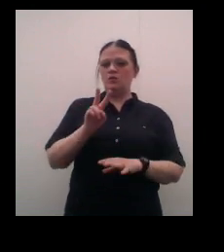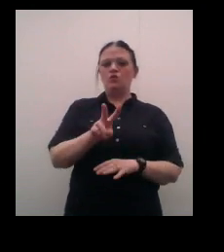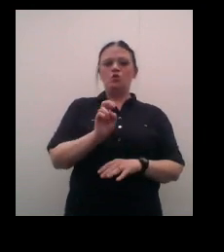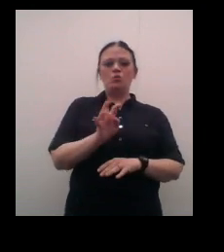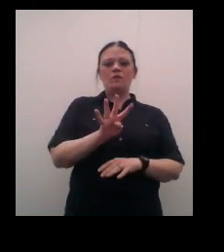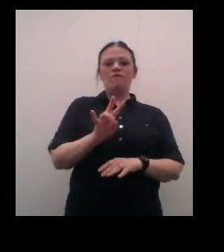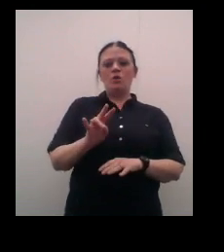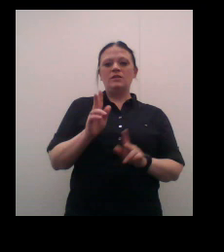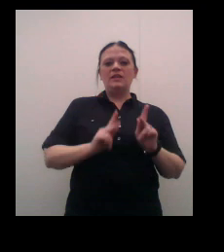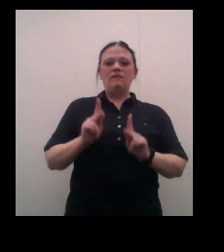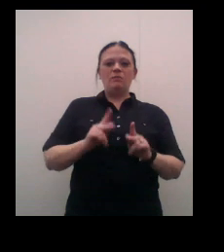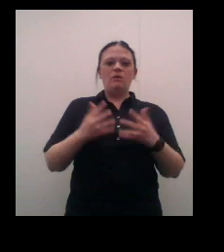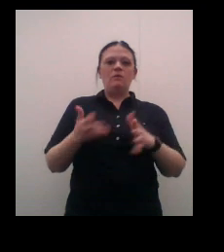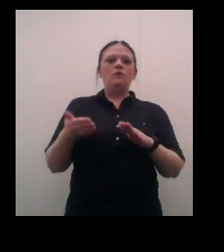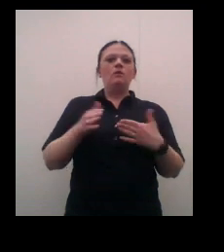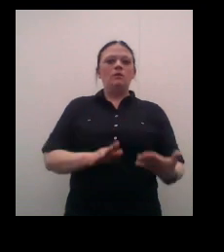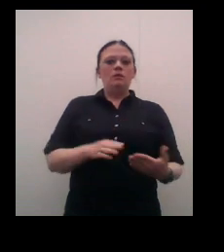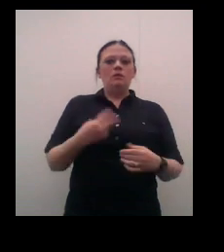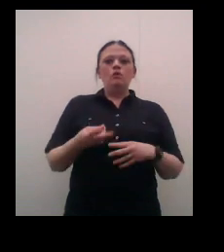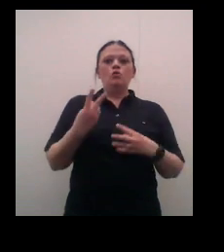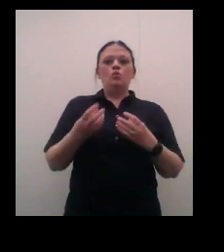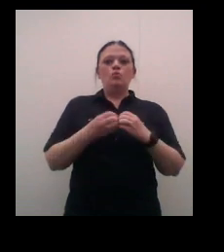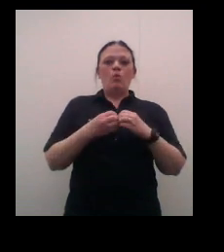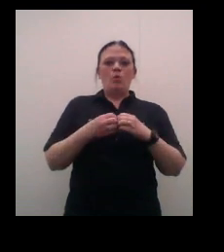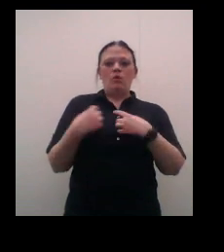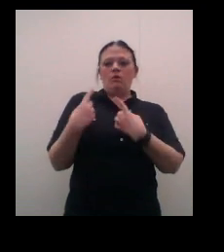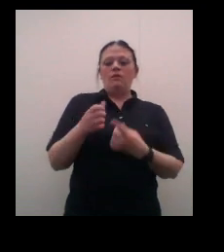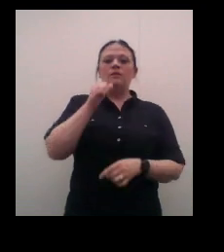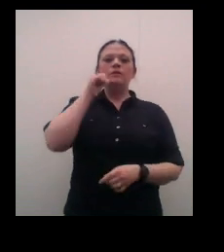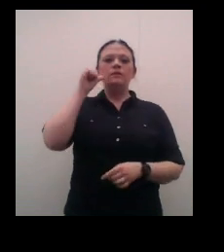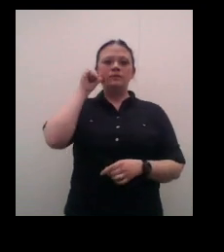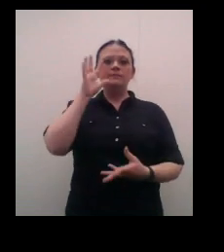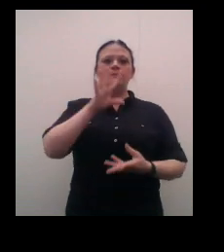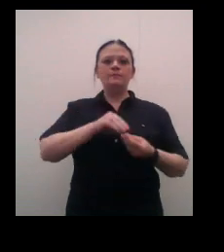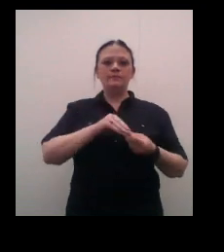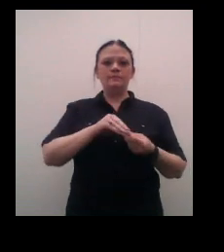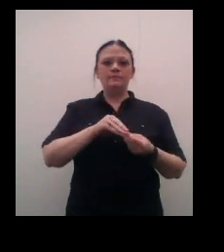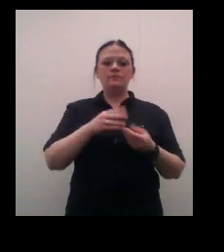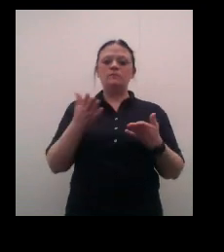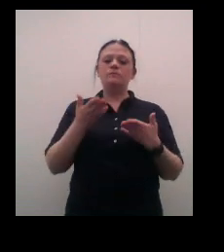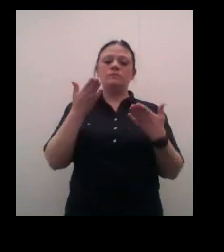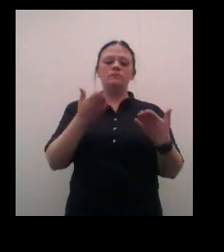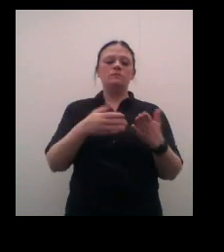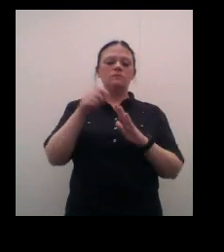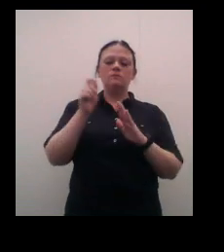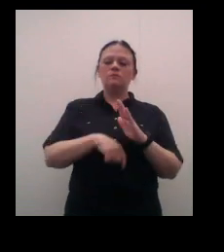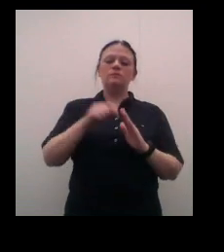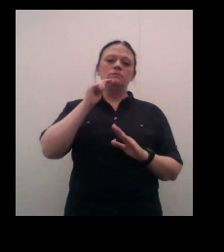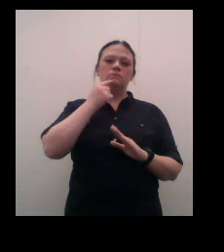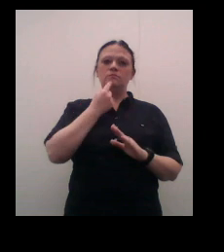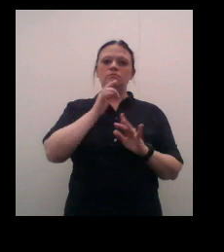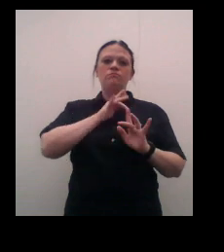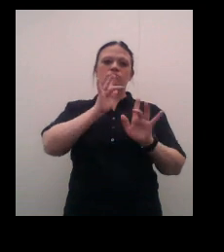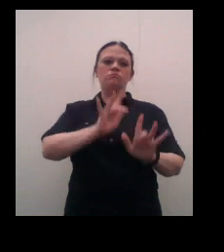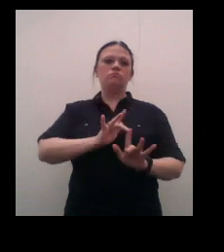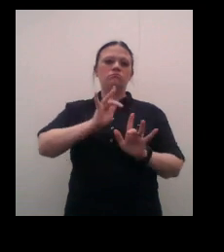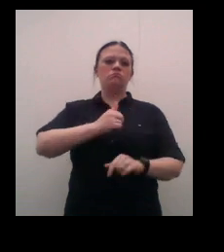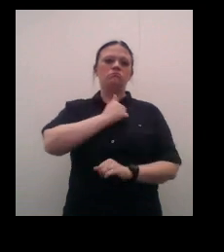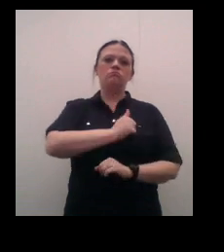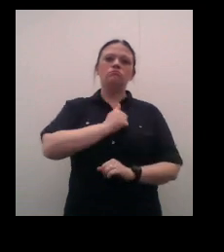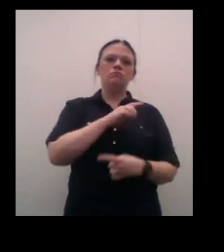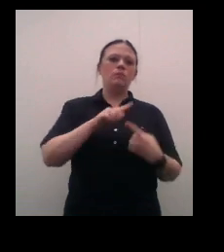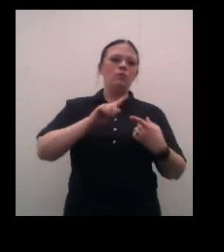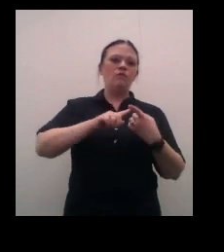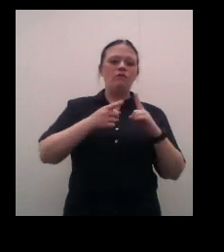247 persons have died. It's 2 more since yesterday's total. And I just want to once again offer my deepest condolences and sympathies to the family and friends